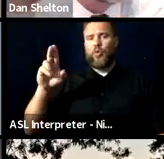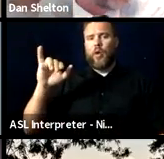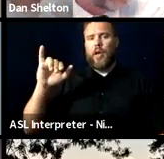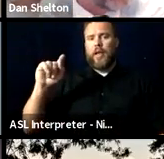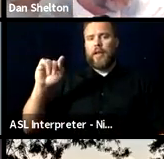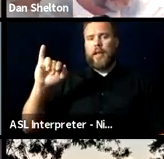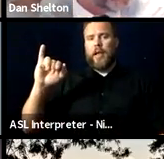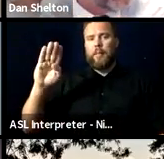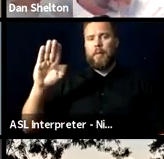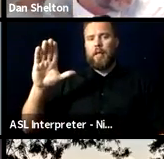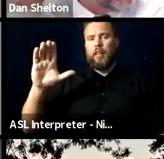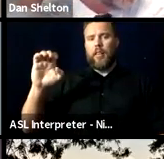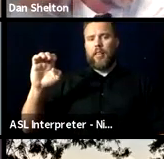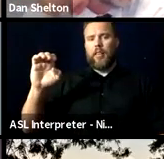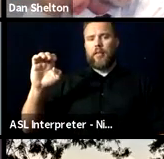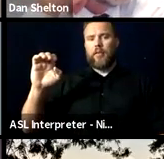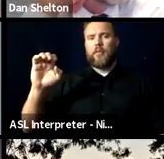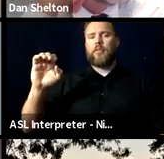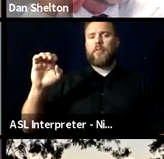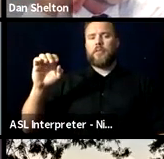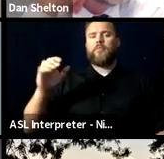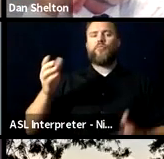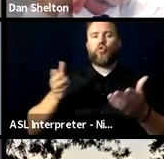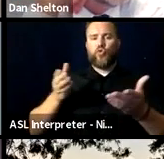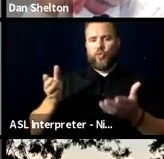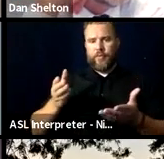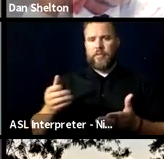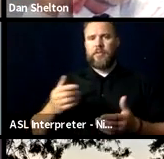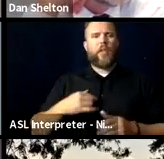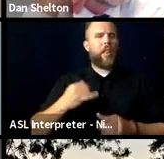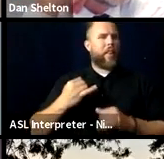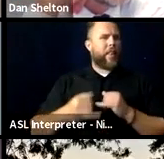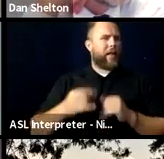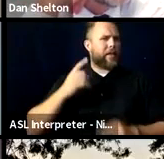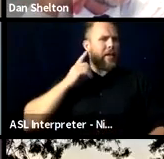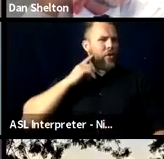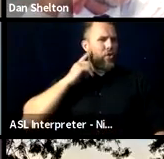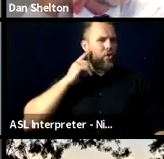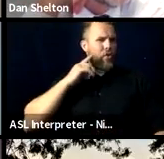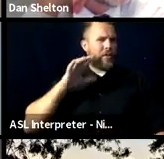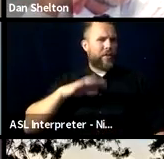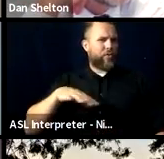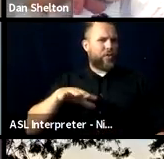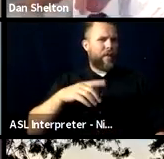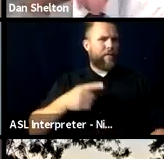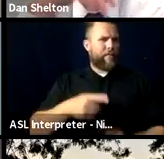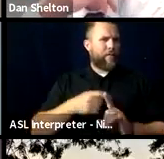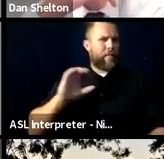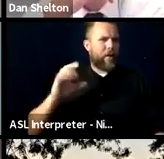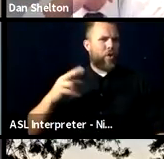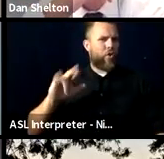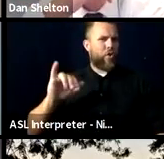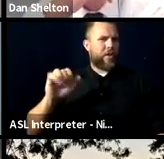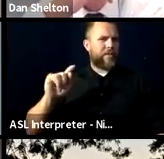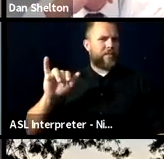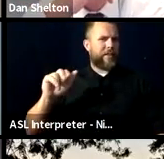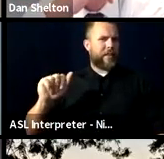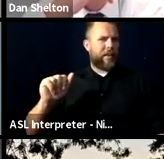we have to do it by Title II, the last figure I heard for Christina was that 14% of that money would have to